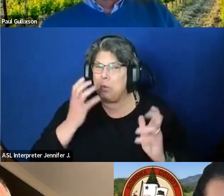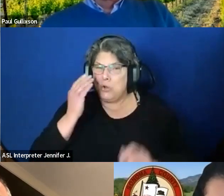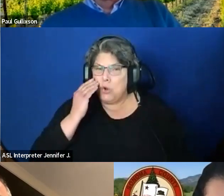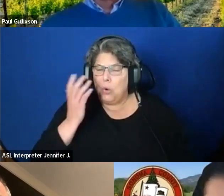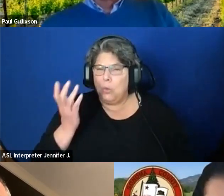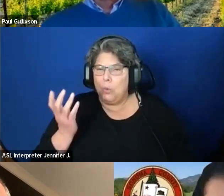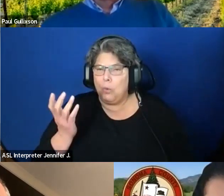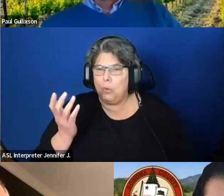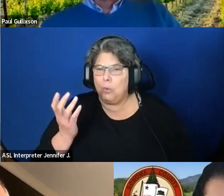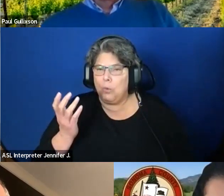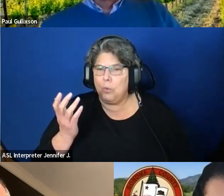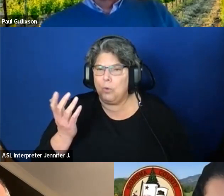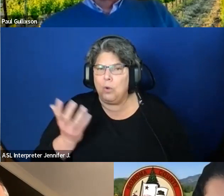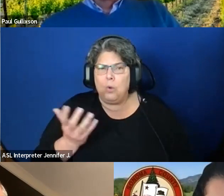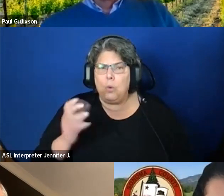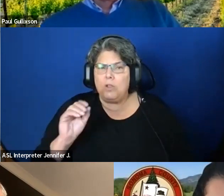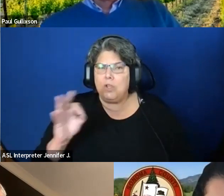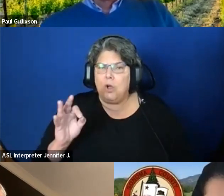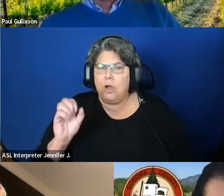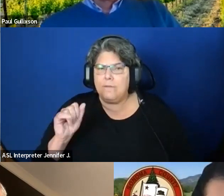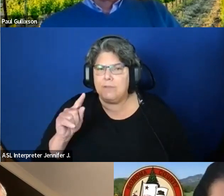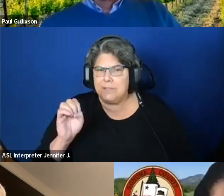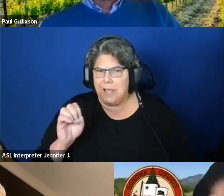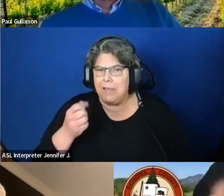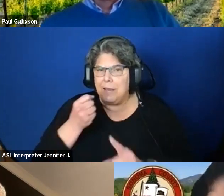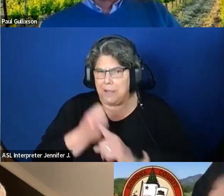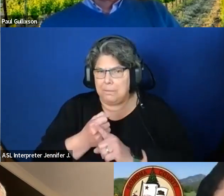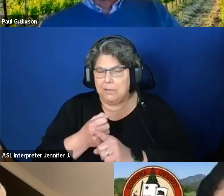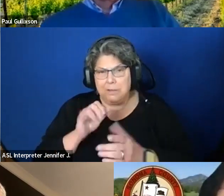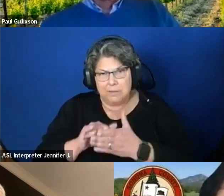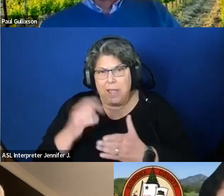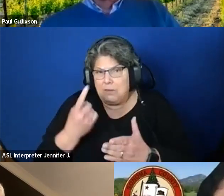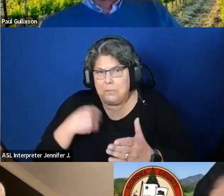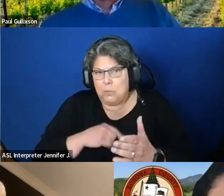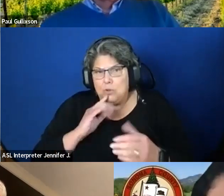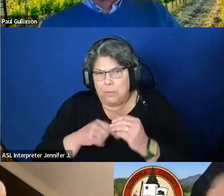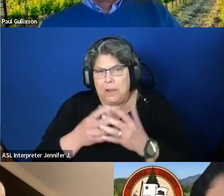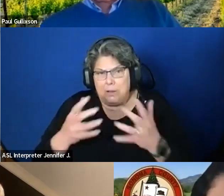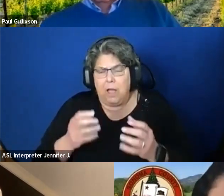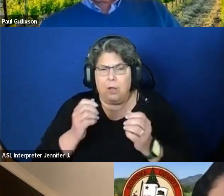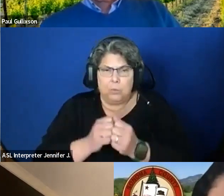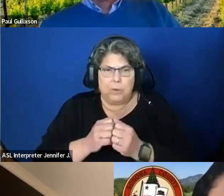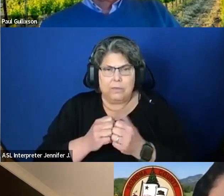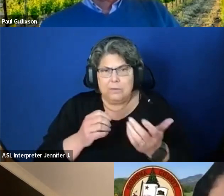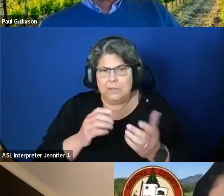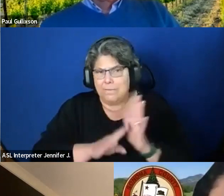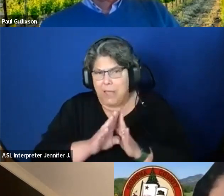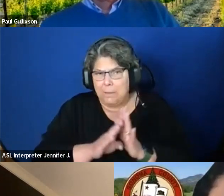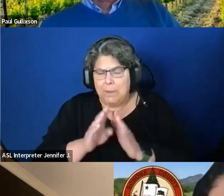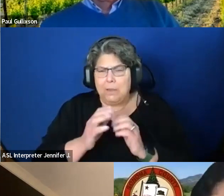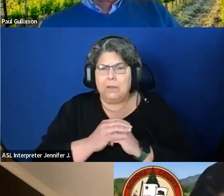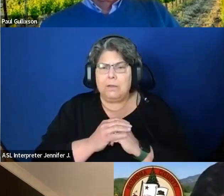that what's the offsite impacts? And that's something we deal with a lot of developments and a lot of other things. So,